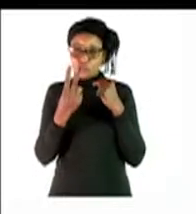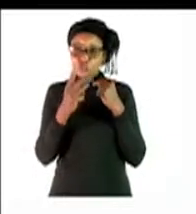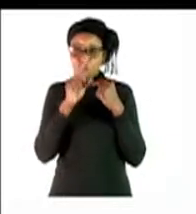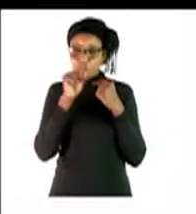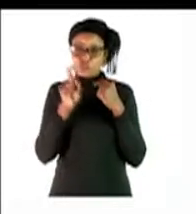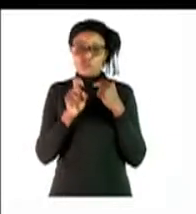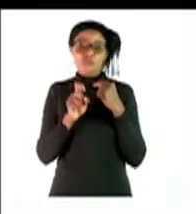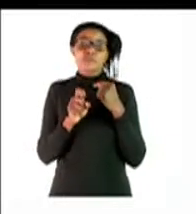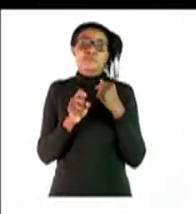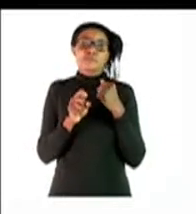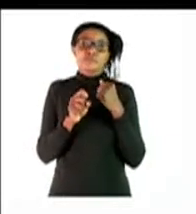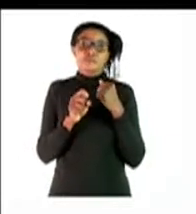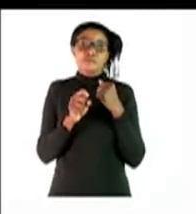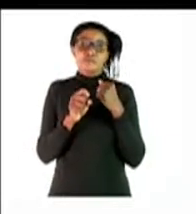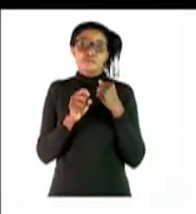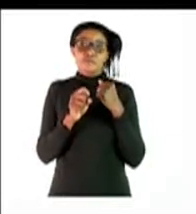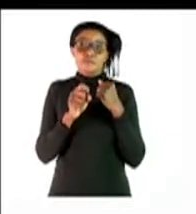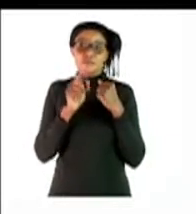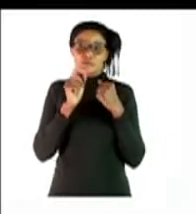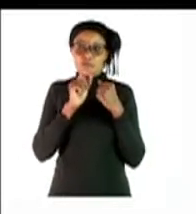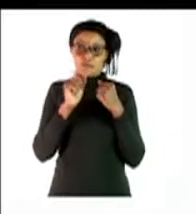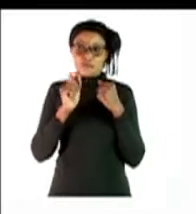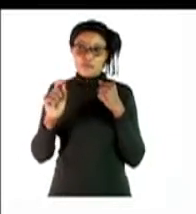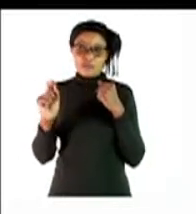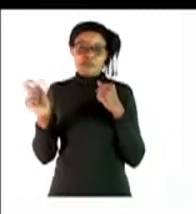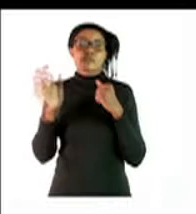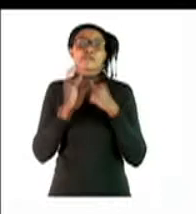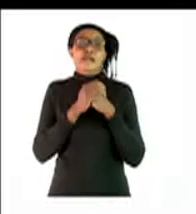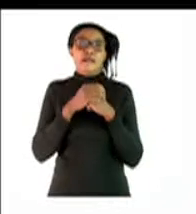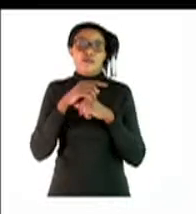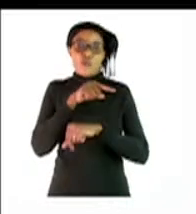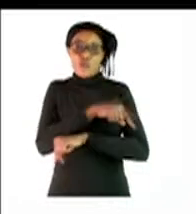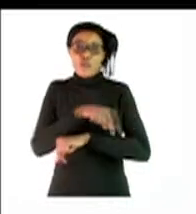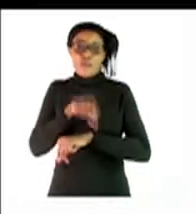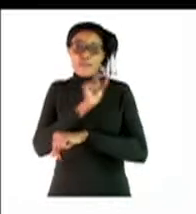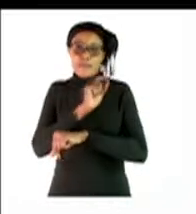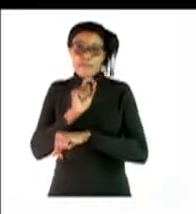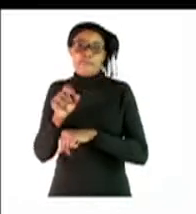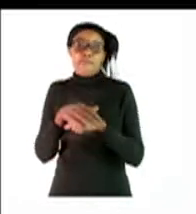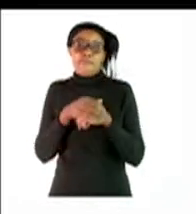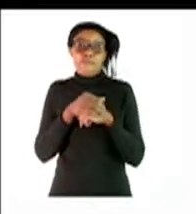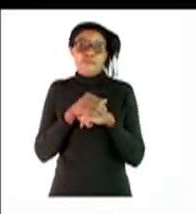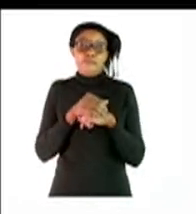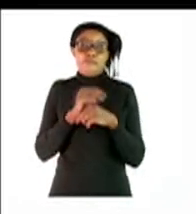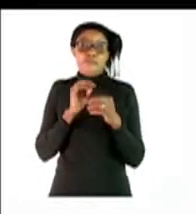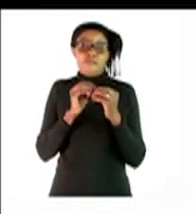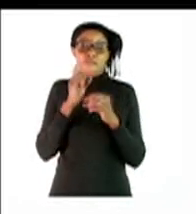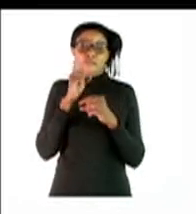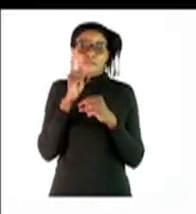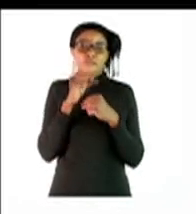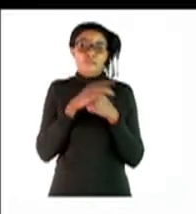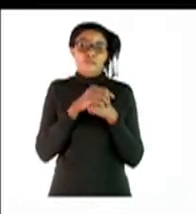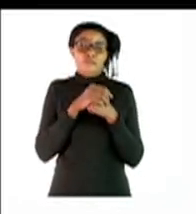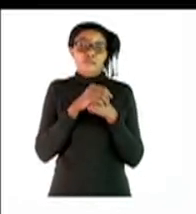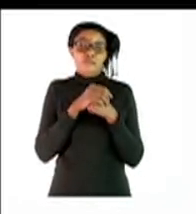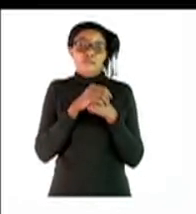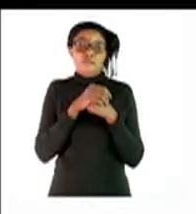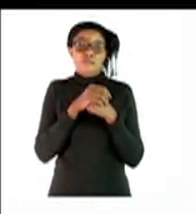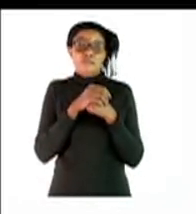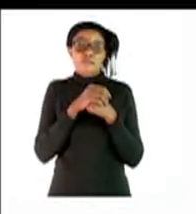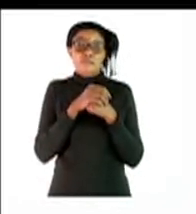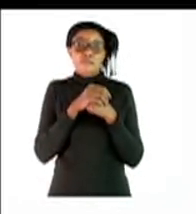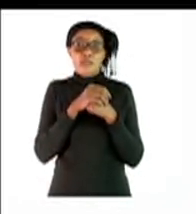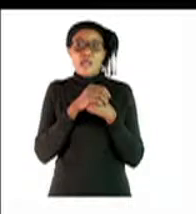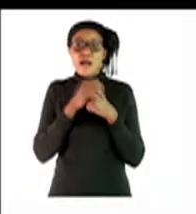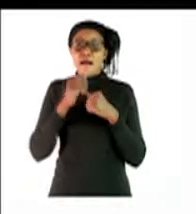that we need to fill in the answers on top of the line. Question 1. Is father a